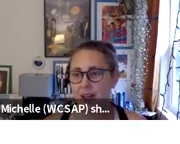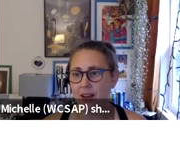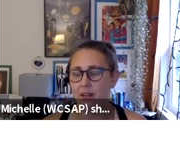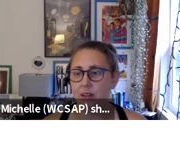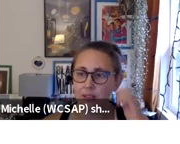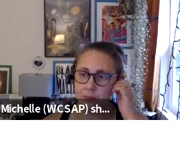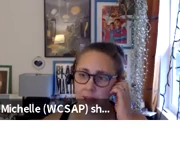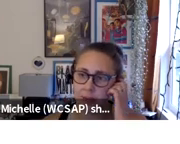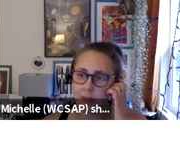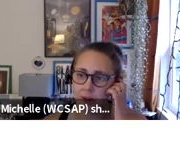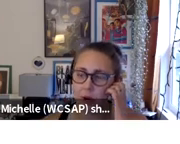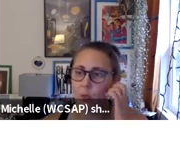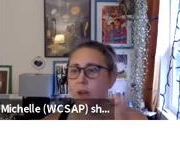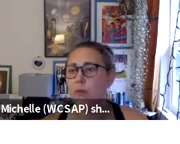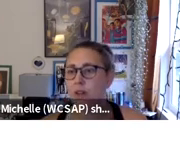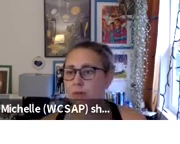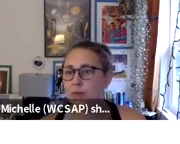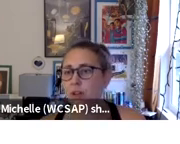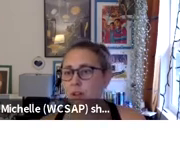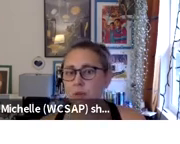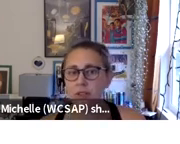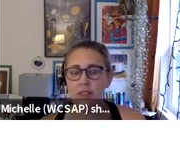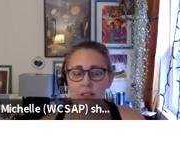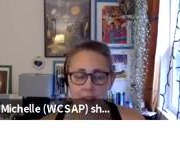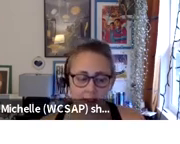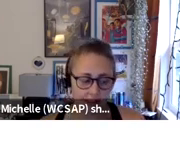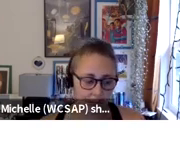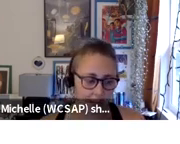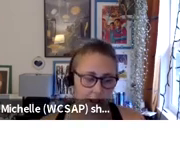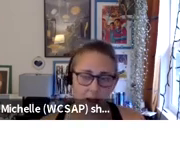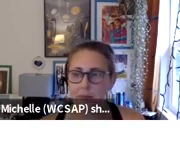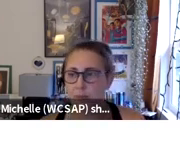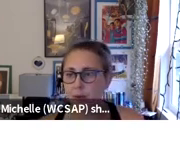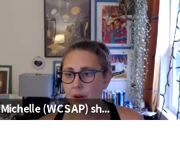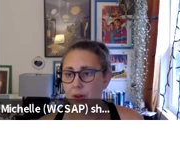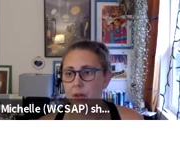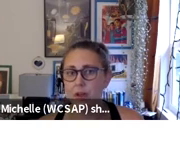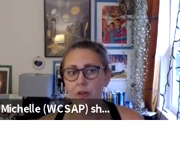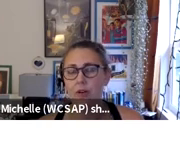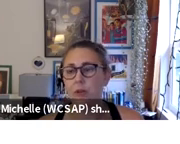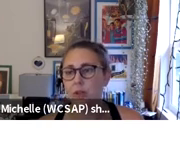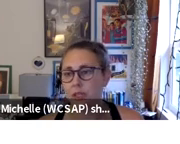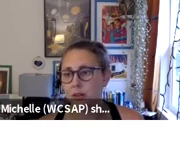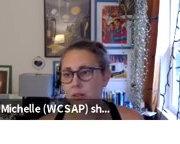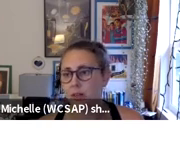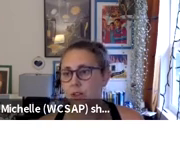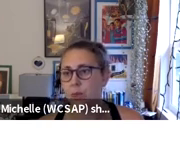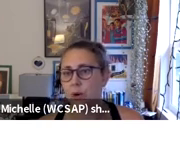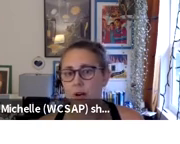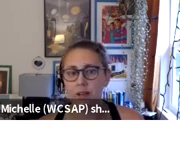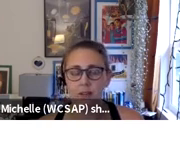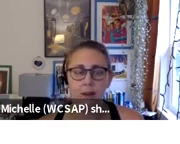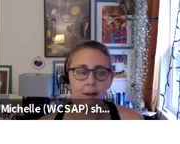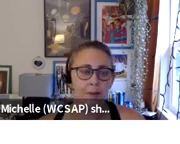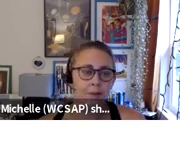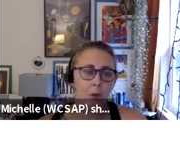resilience through that? You know, because sometimes we really feel resilience in a lot of people in our community, or community leaders that have